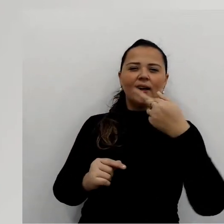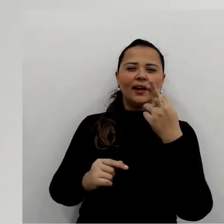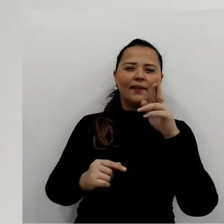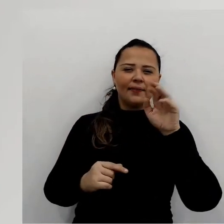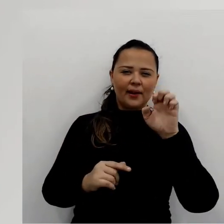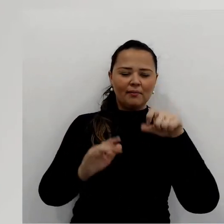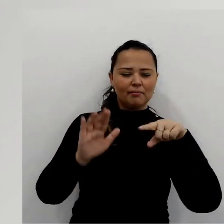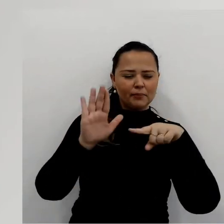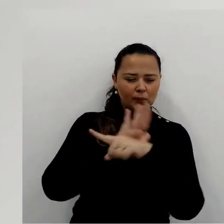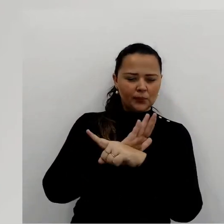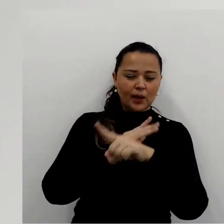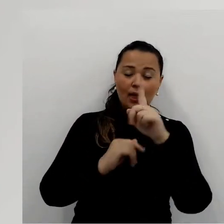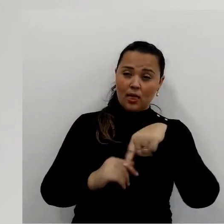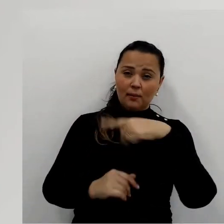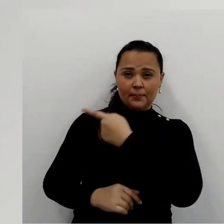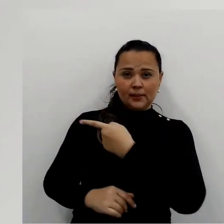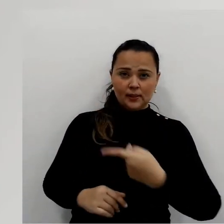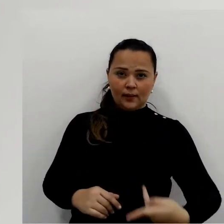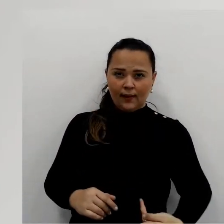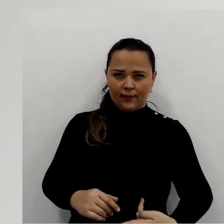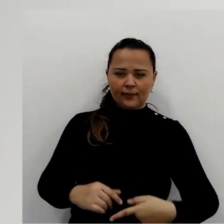Industry Syndicate. Okay.